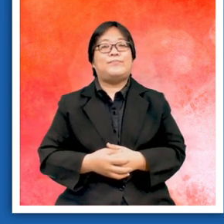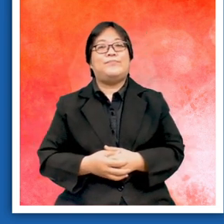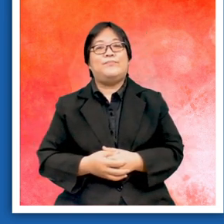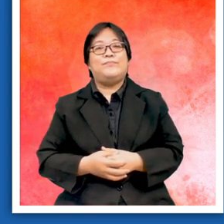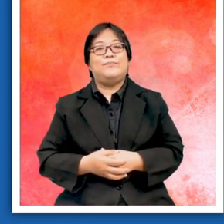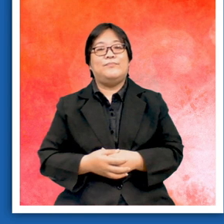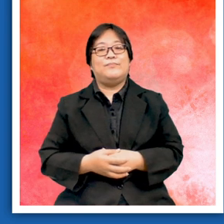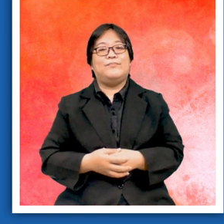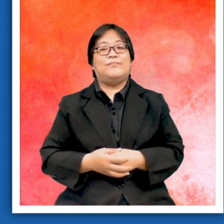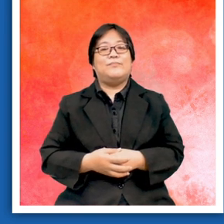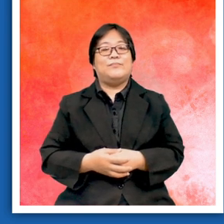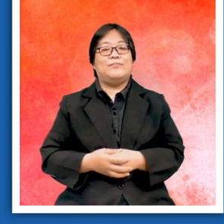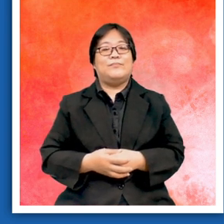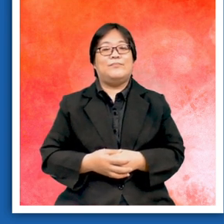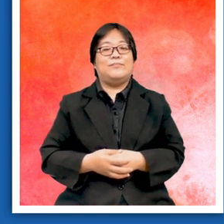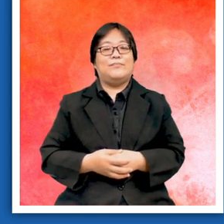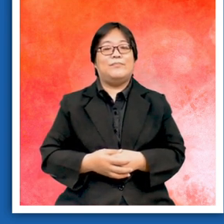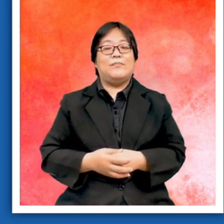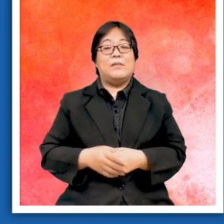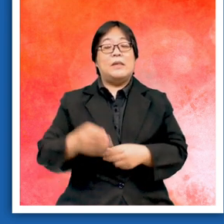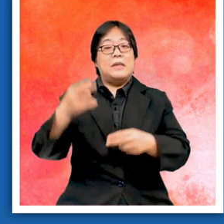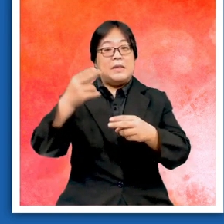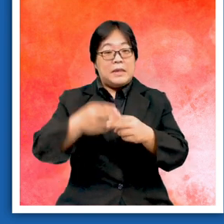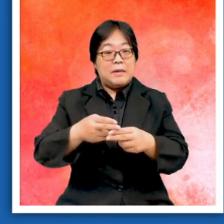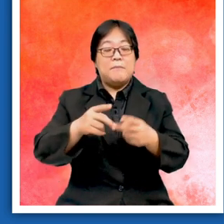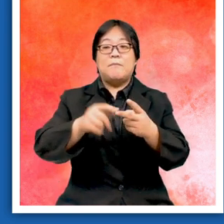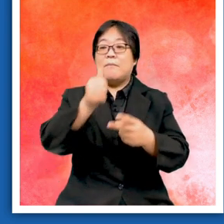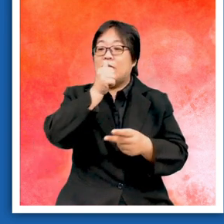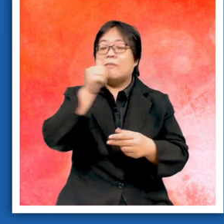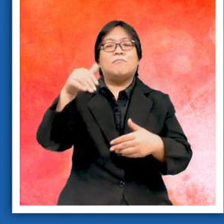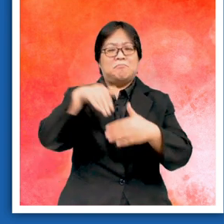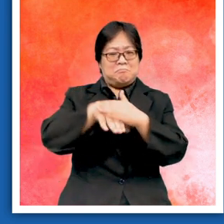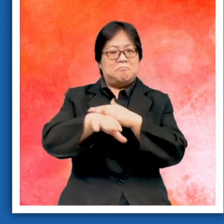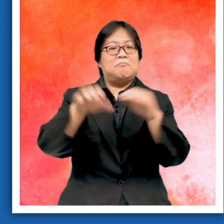Right, the username and password, sign in.